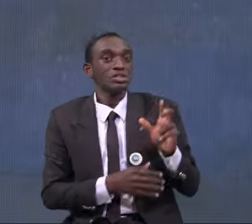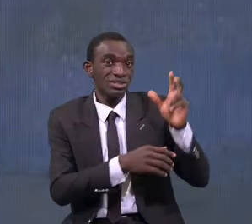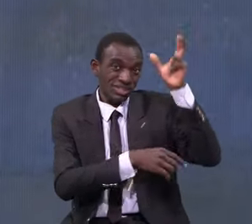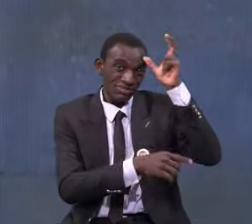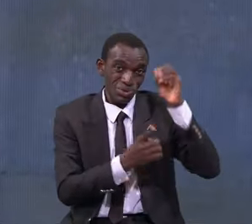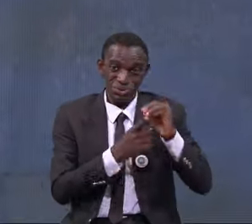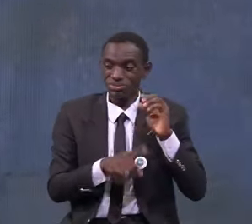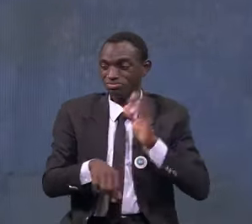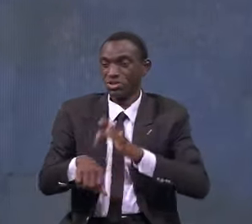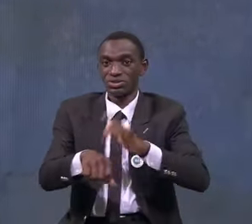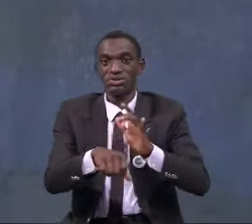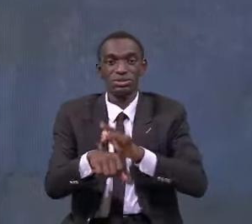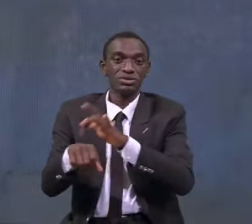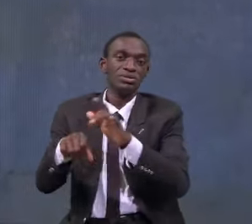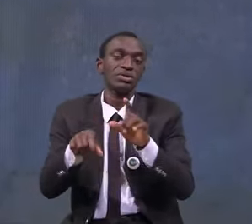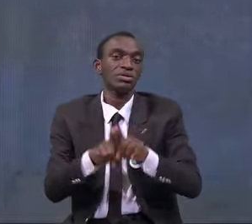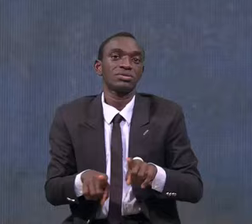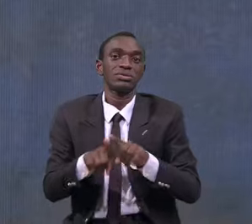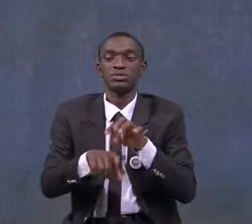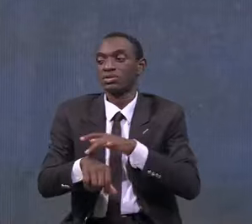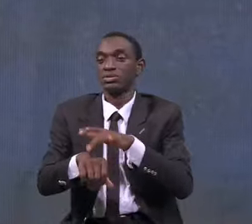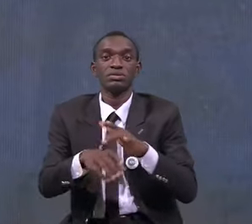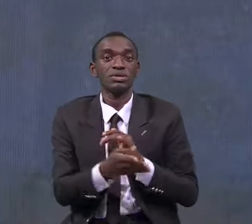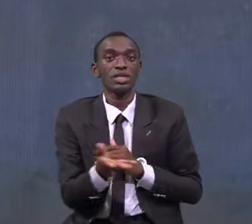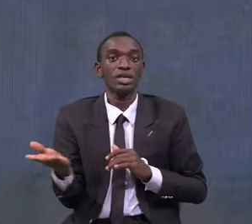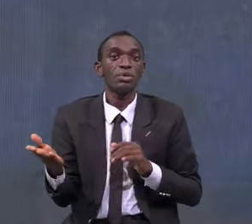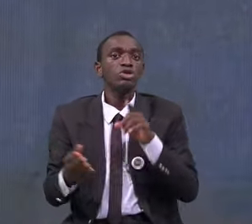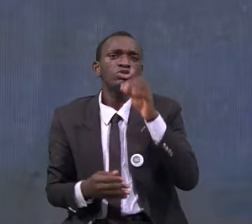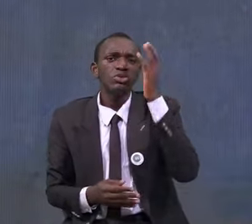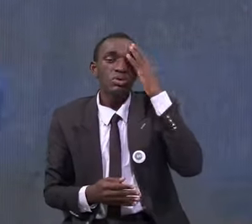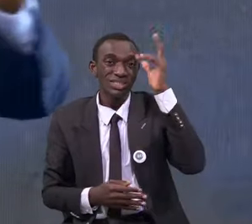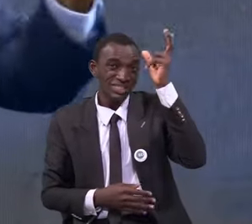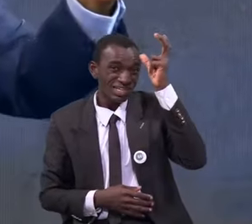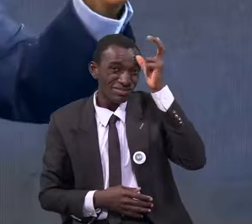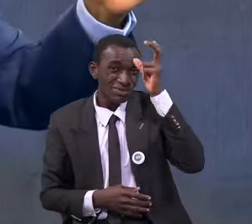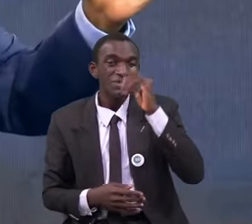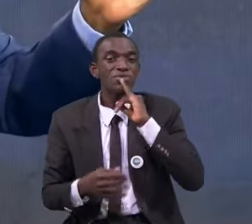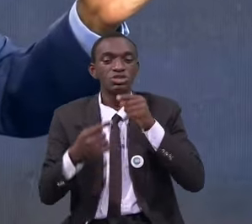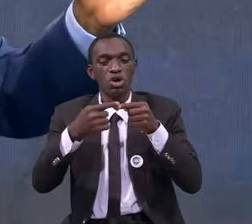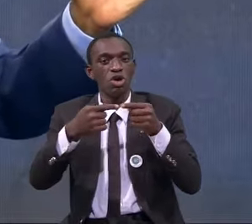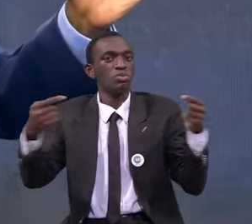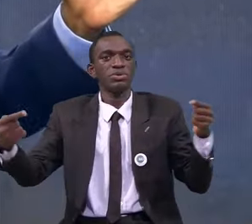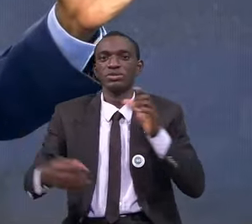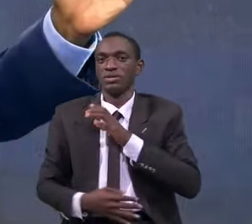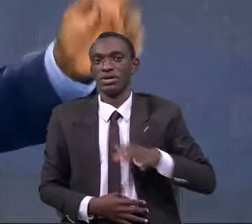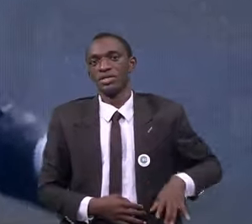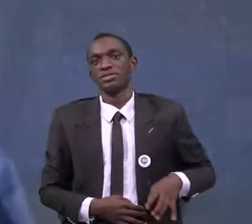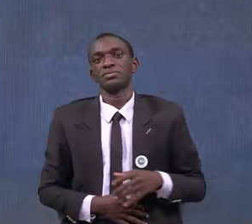them. But you know, the devil is opposite to Christ.